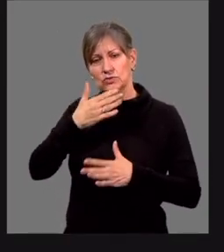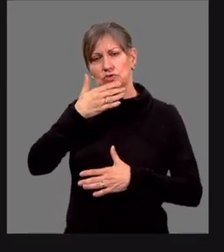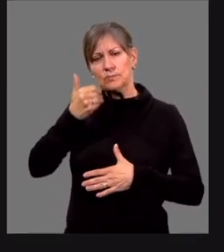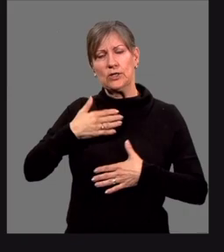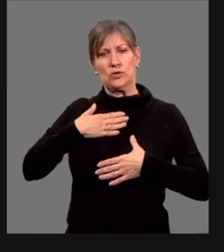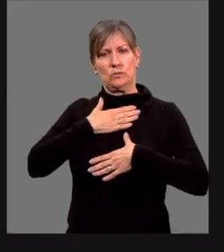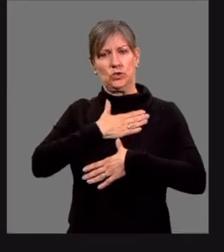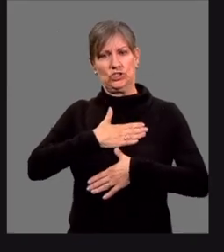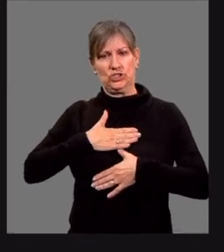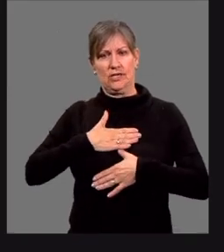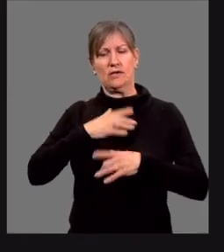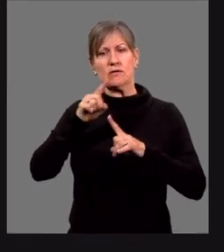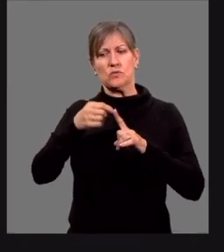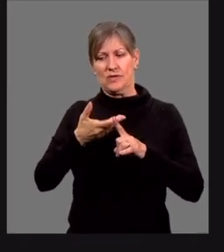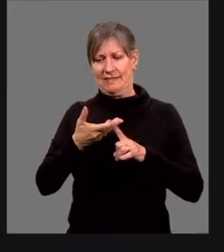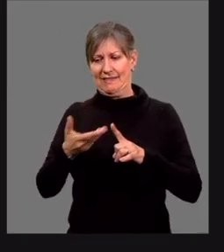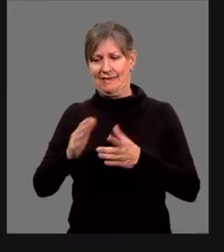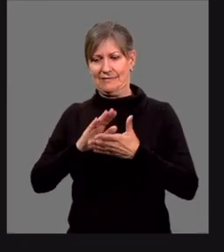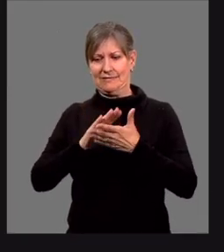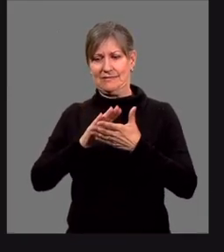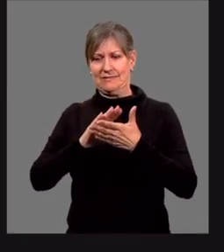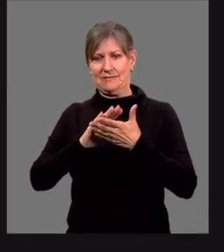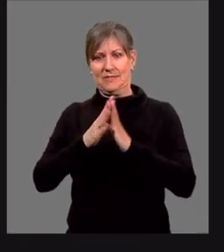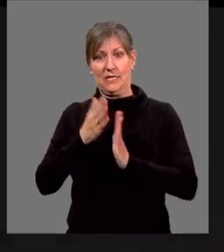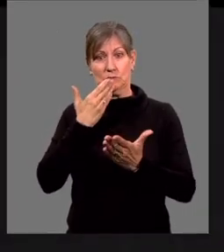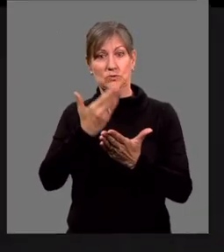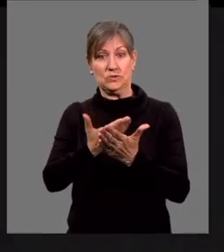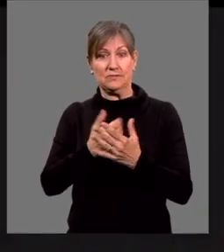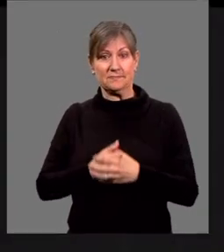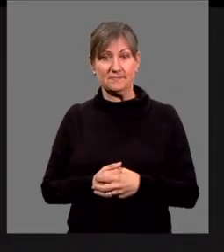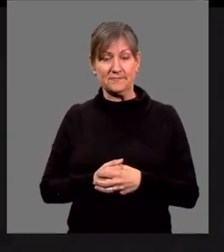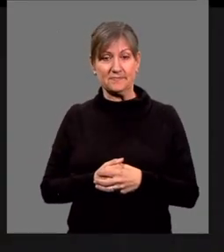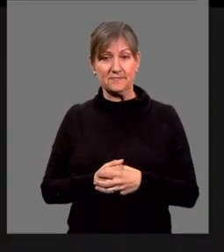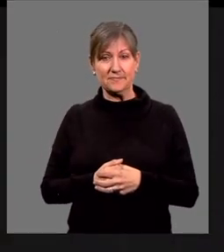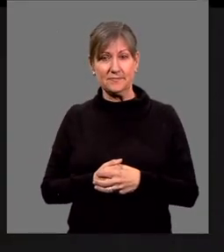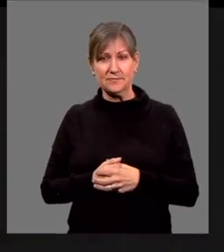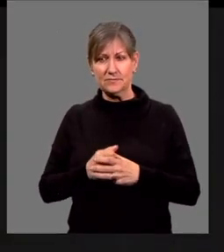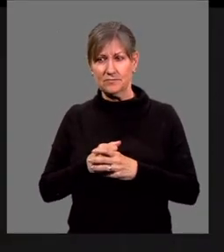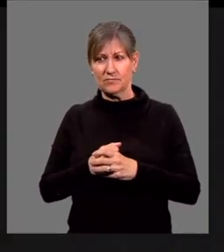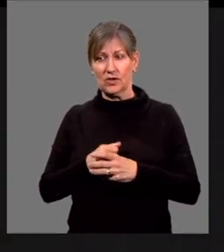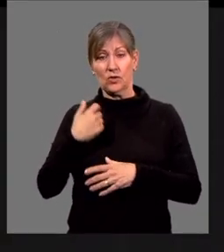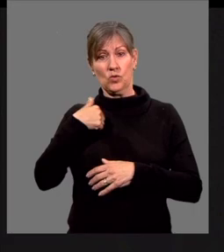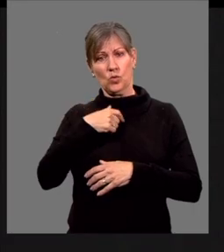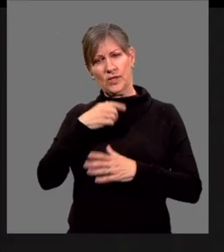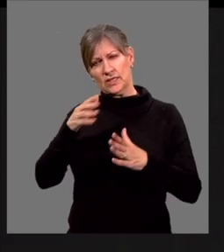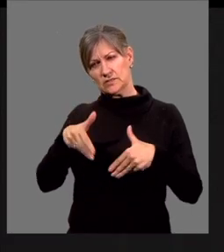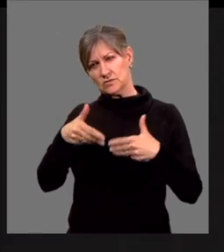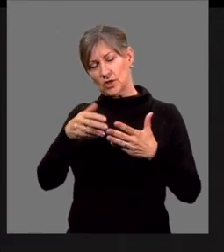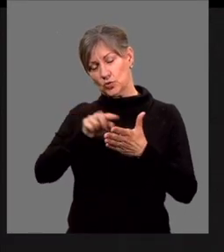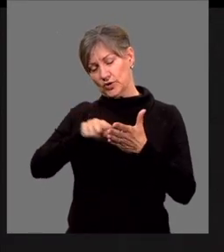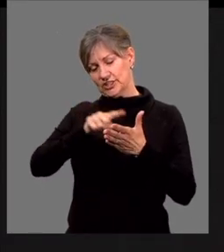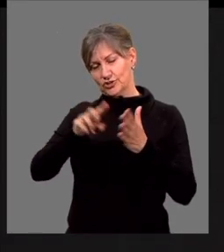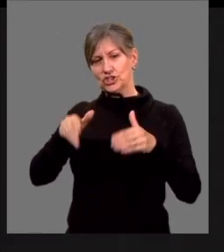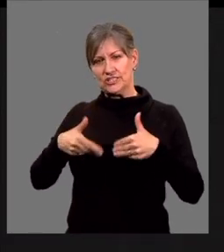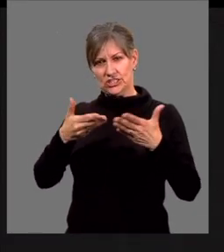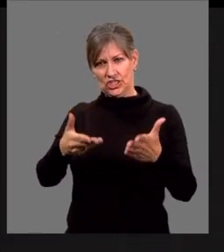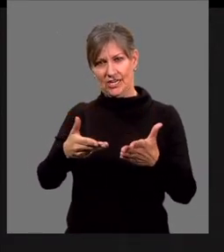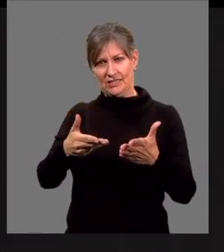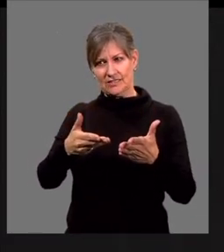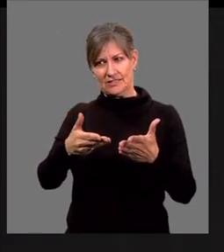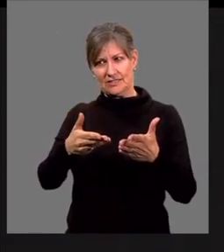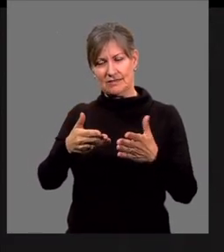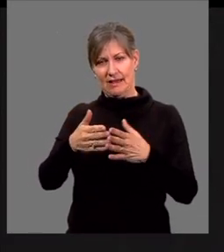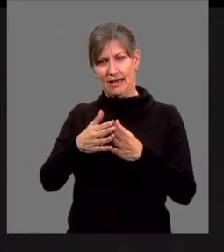better appreciate when things get going well. Research would suggest that acknowledging and feeling